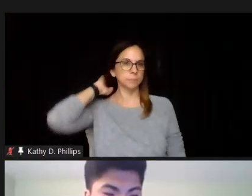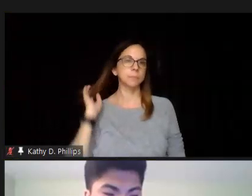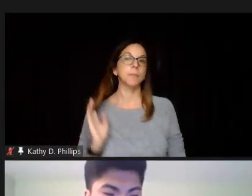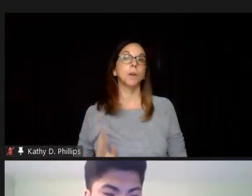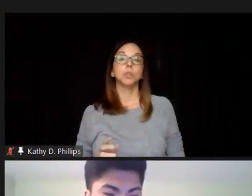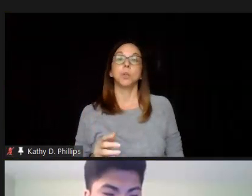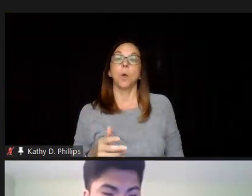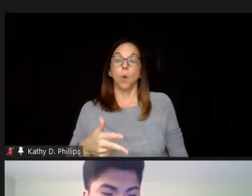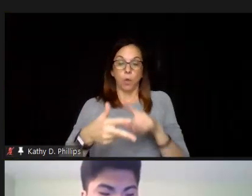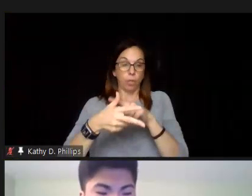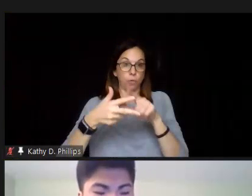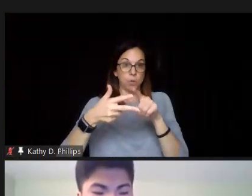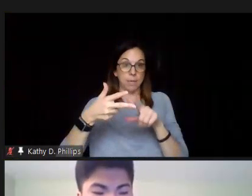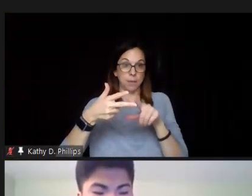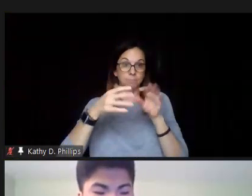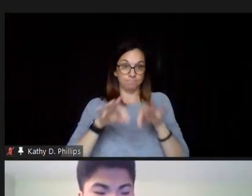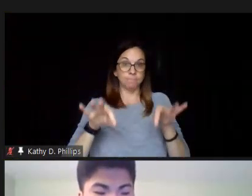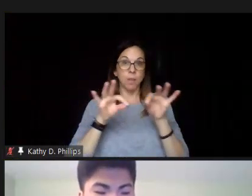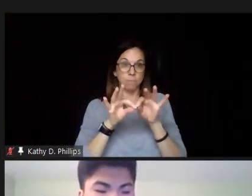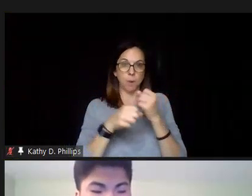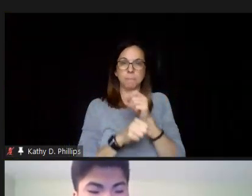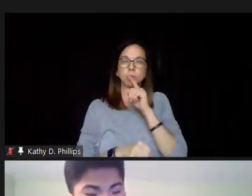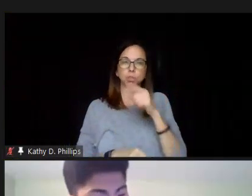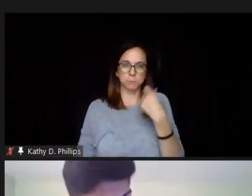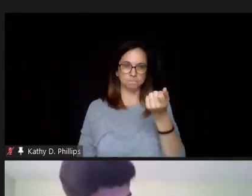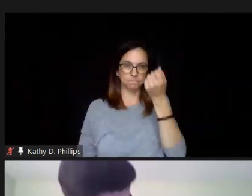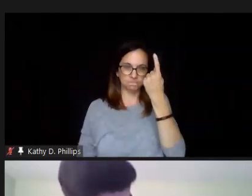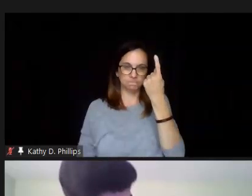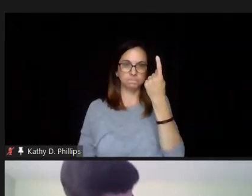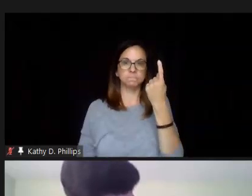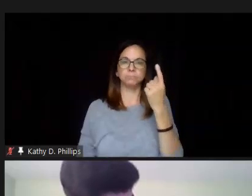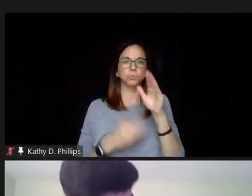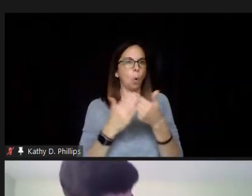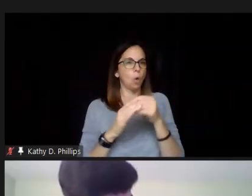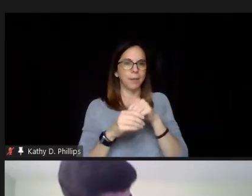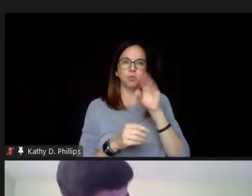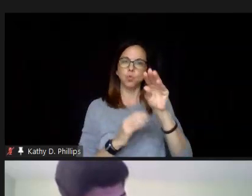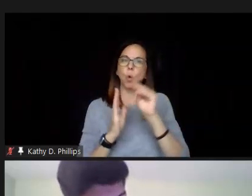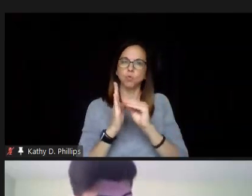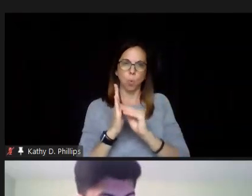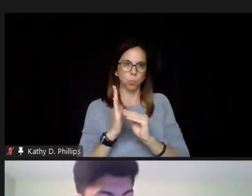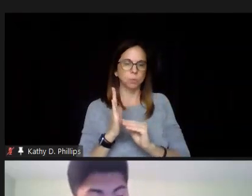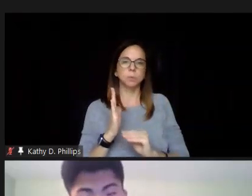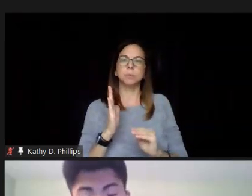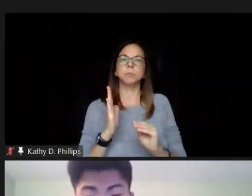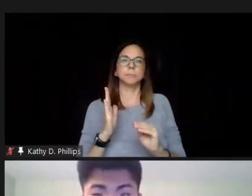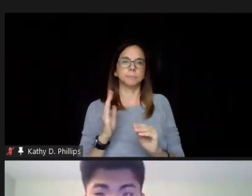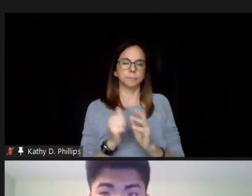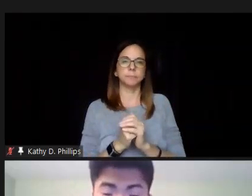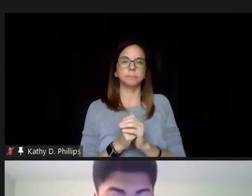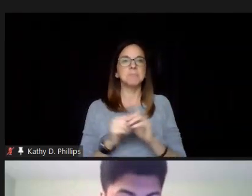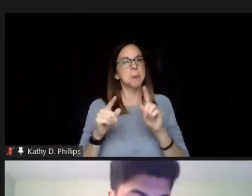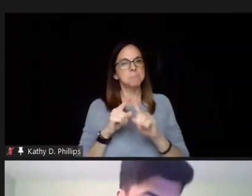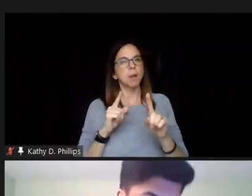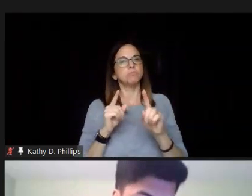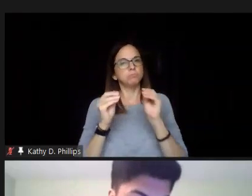So 3 key components, just to make sure we've got it. This is all in your notes in the Canvas module. But